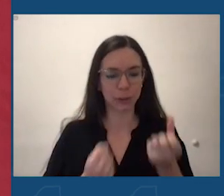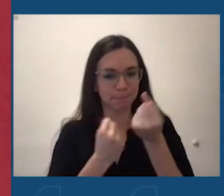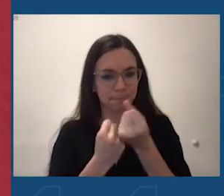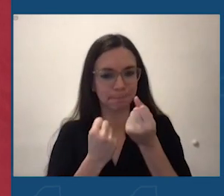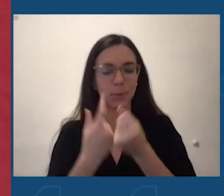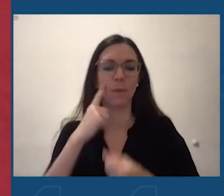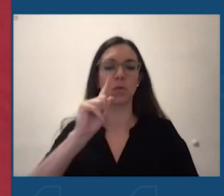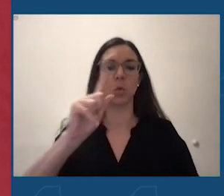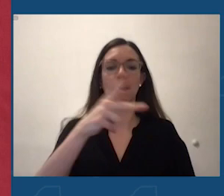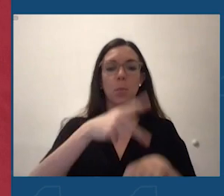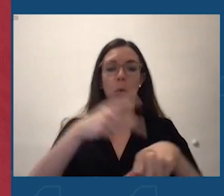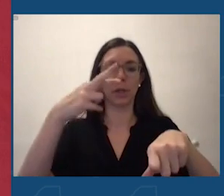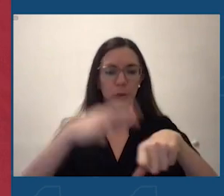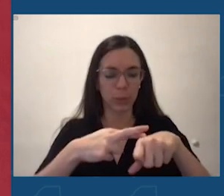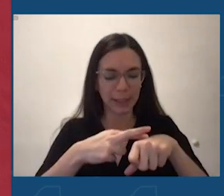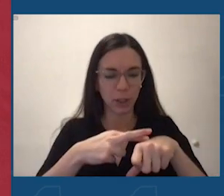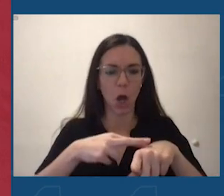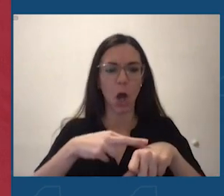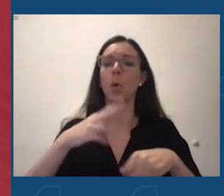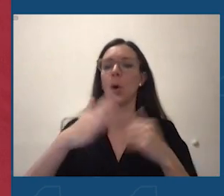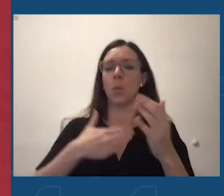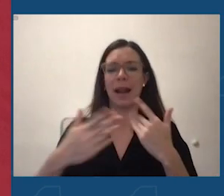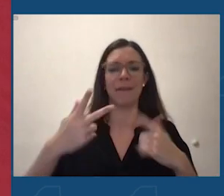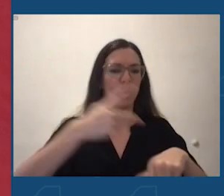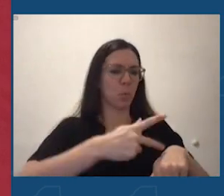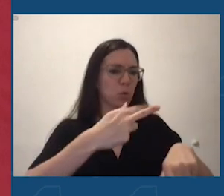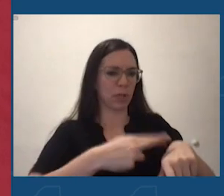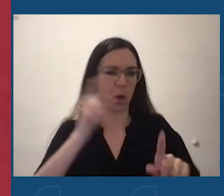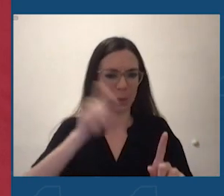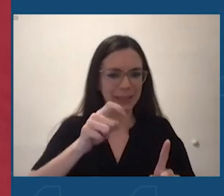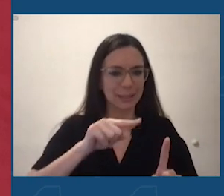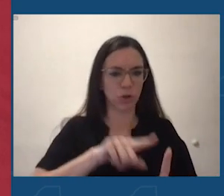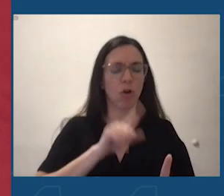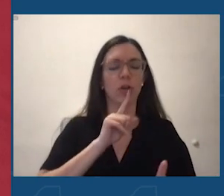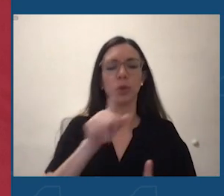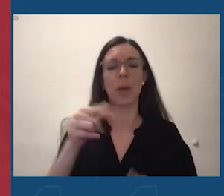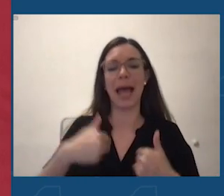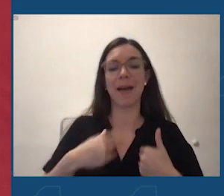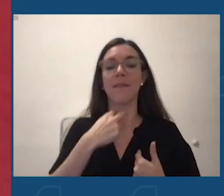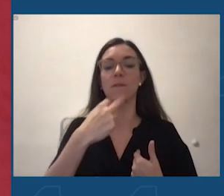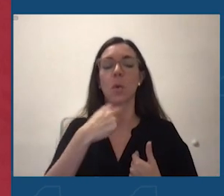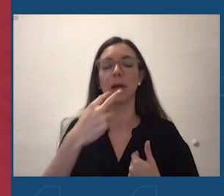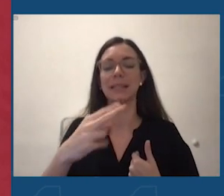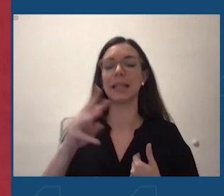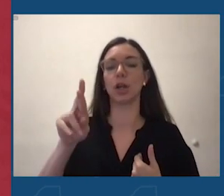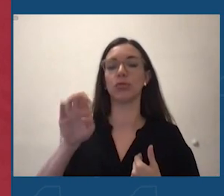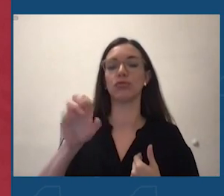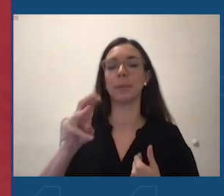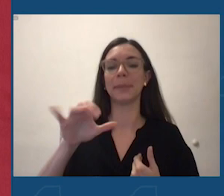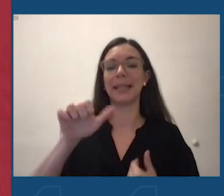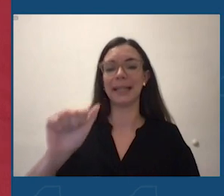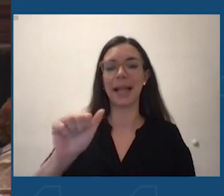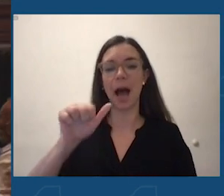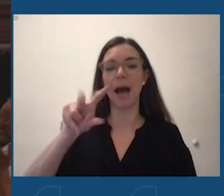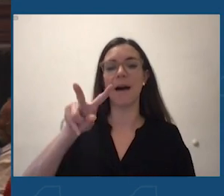every sense of the word. Whatever their needs are, you have a voice. And Nidia Velasquez, I want to thank her, Congresswoman.